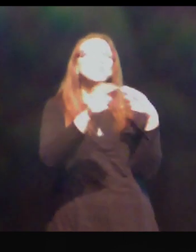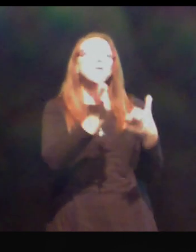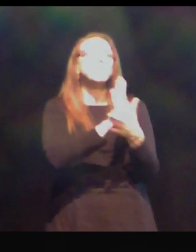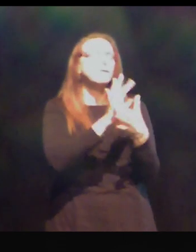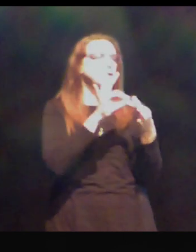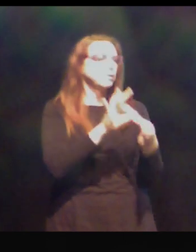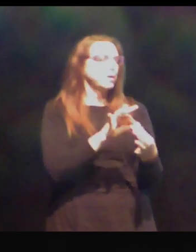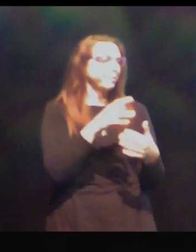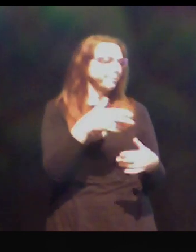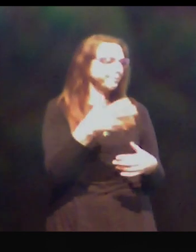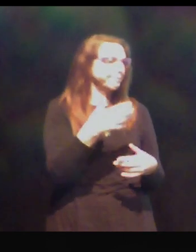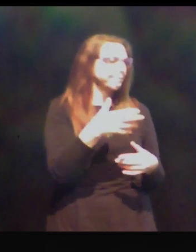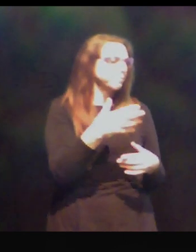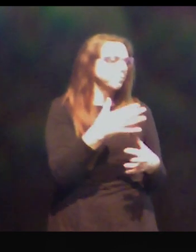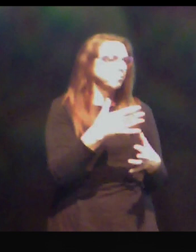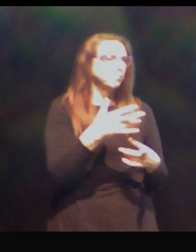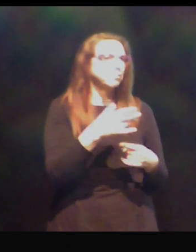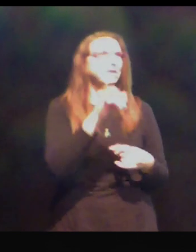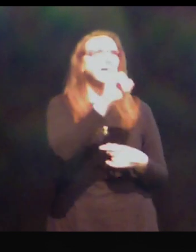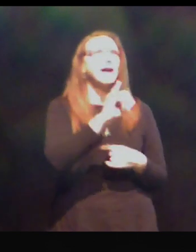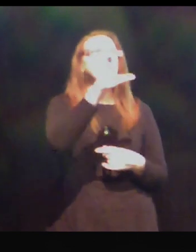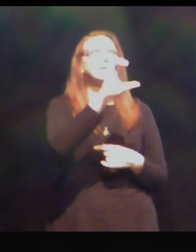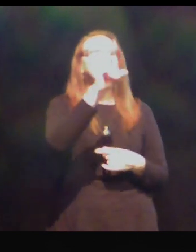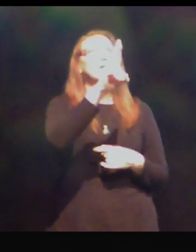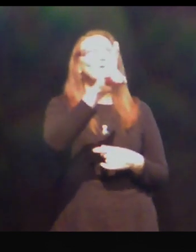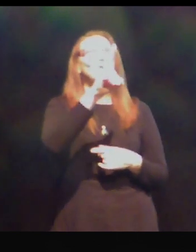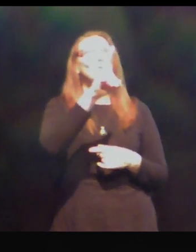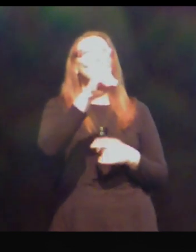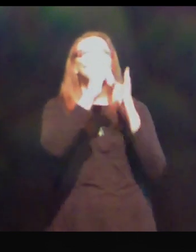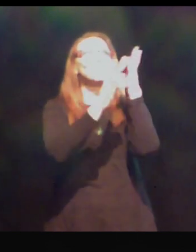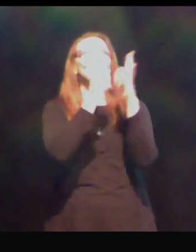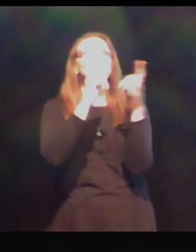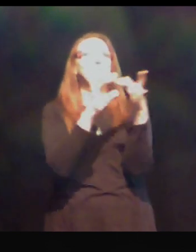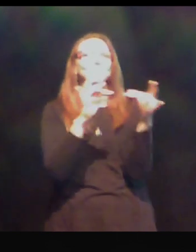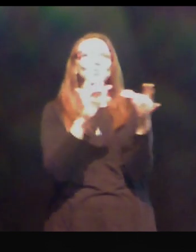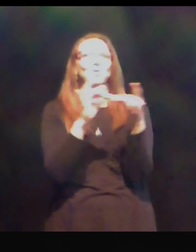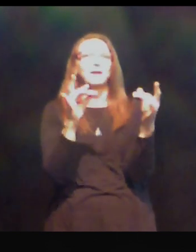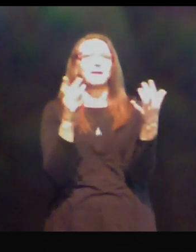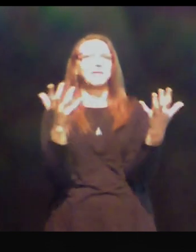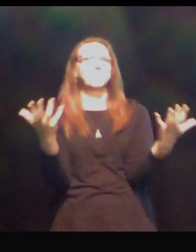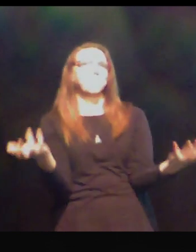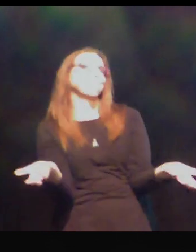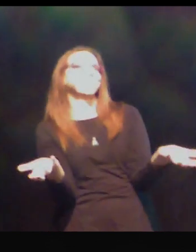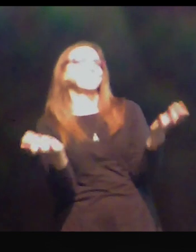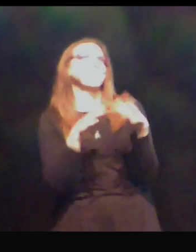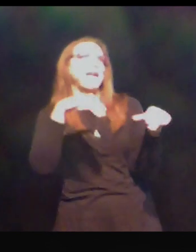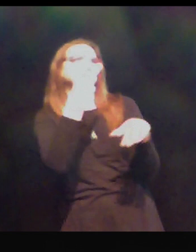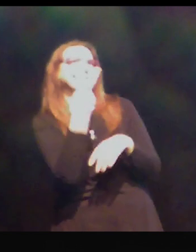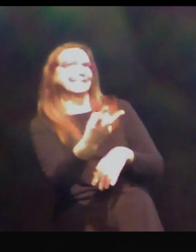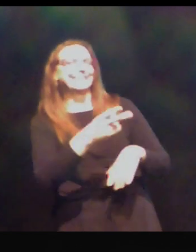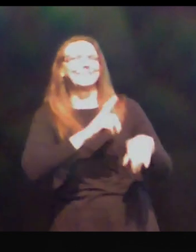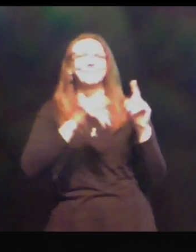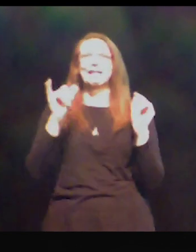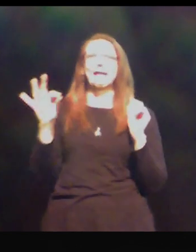on it's an ICU love story is what he. So I'm not quite sure. I haven't seen it, but